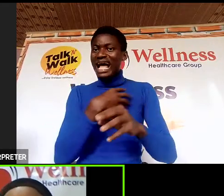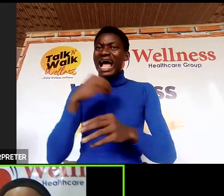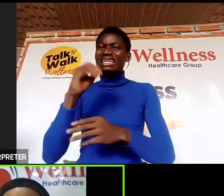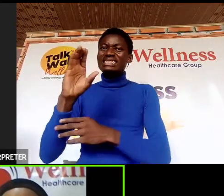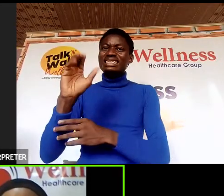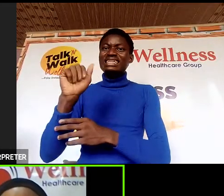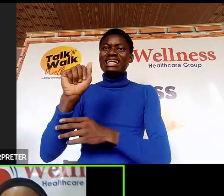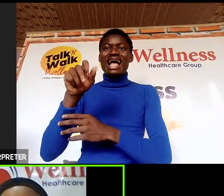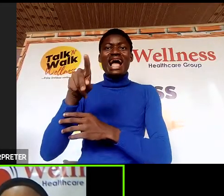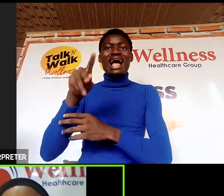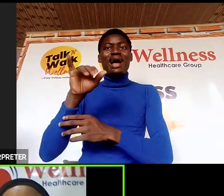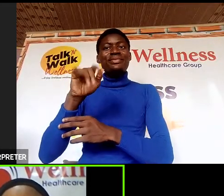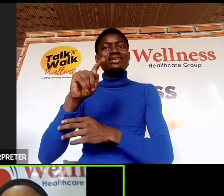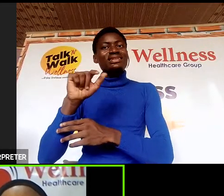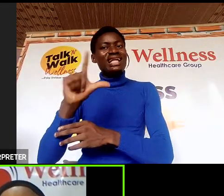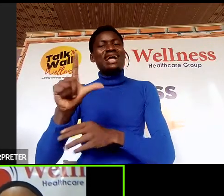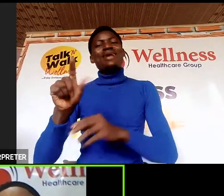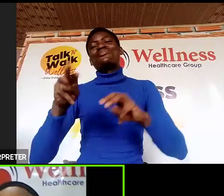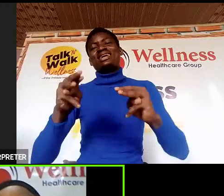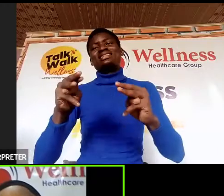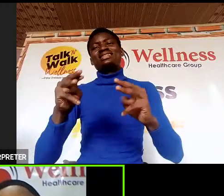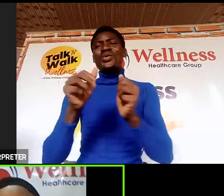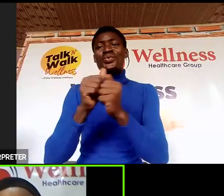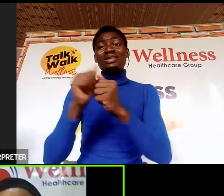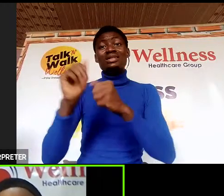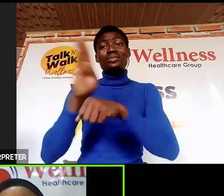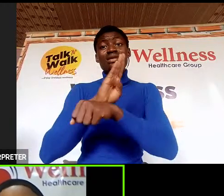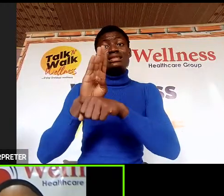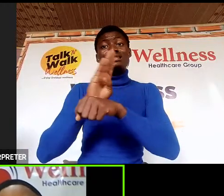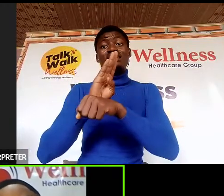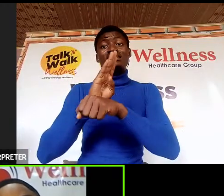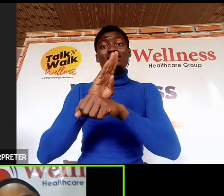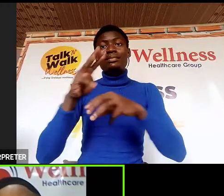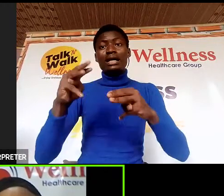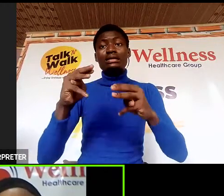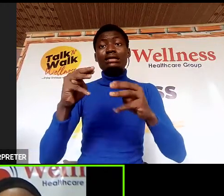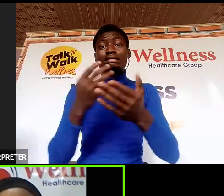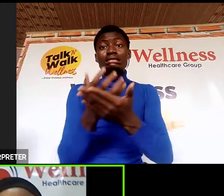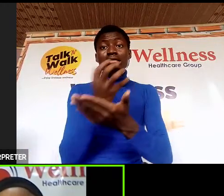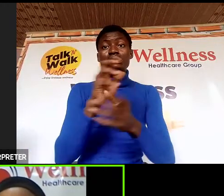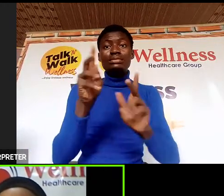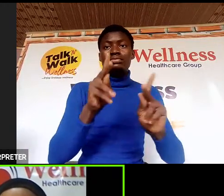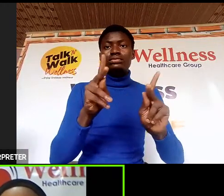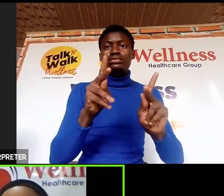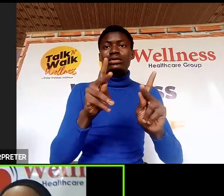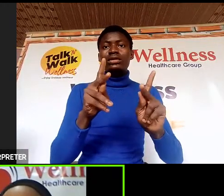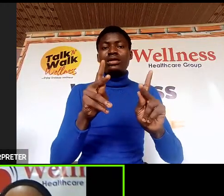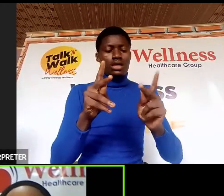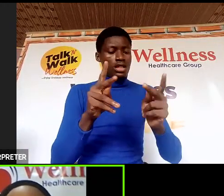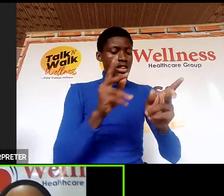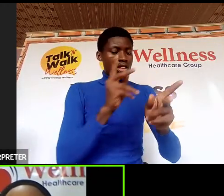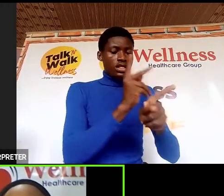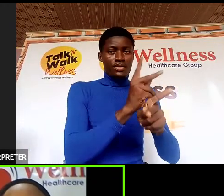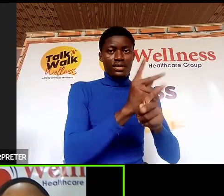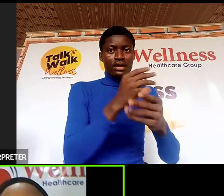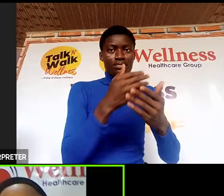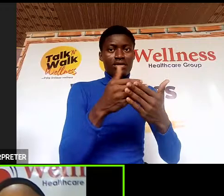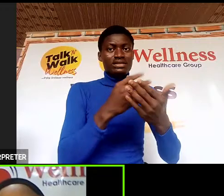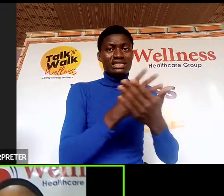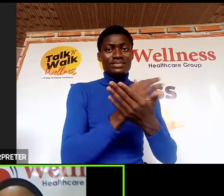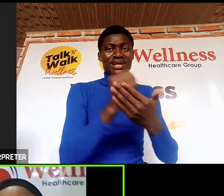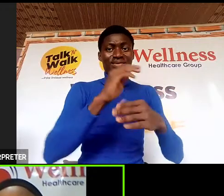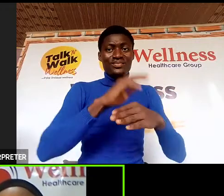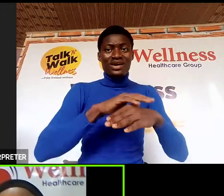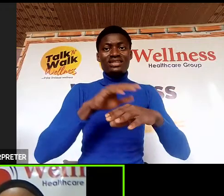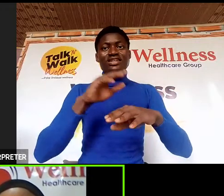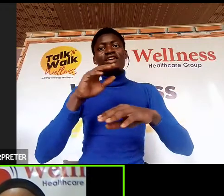money brings more to them, they now begin to spend from that money. I said, but maybe the poor too do not have enough. I